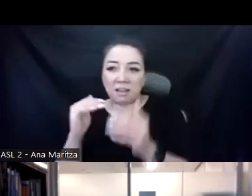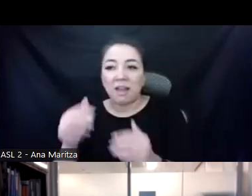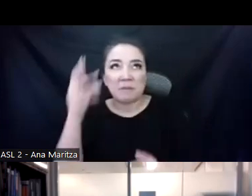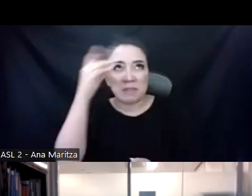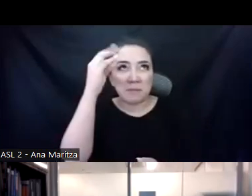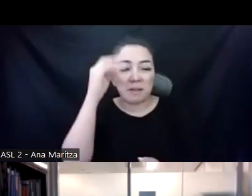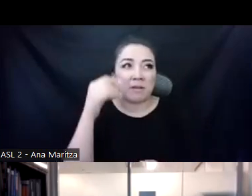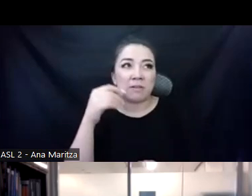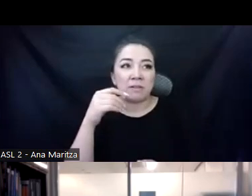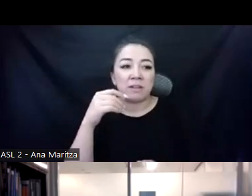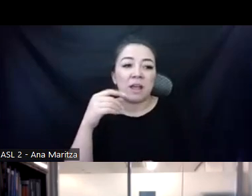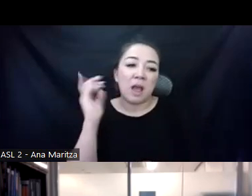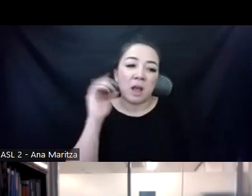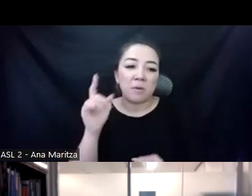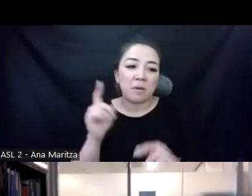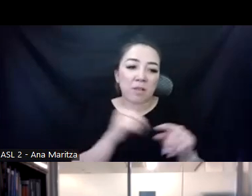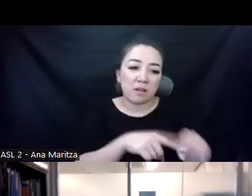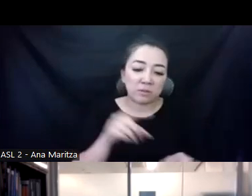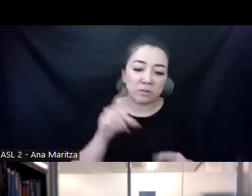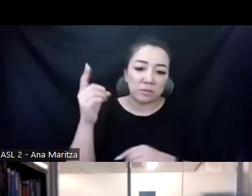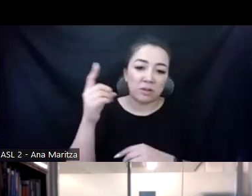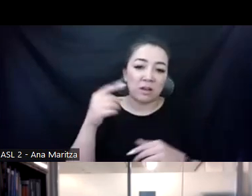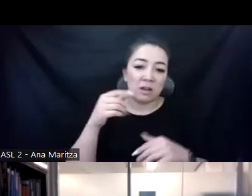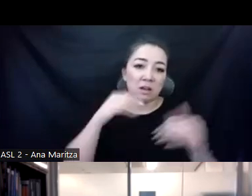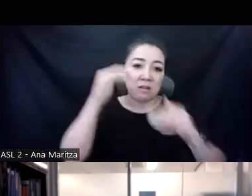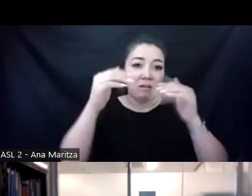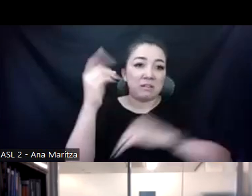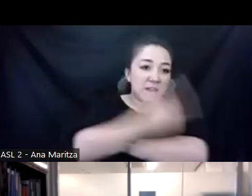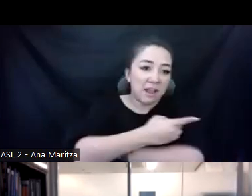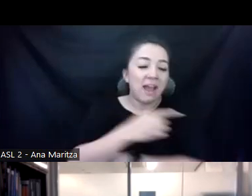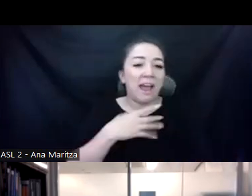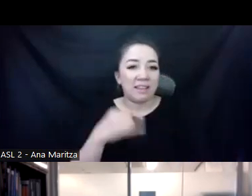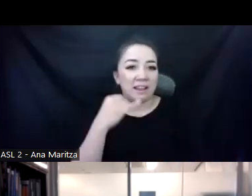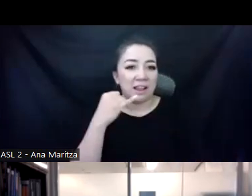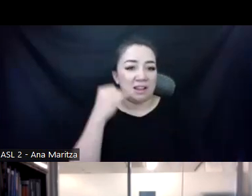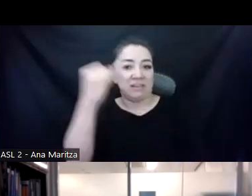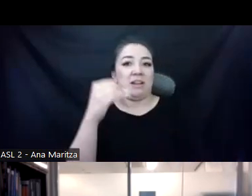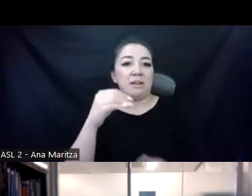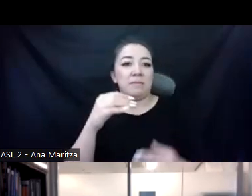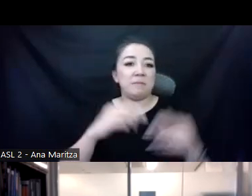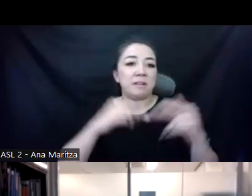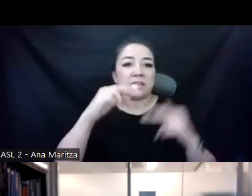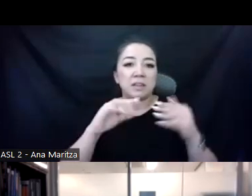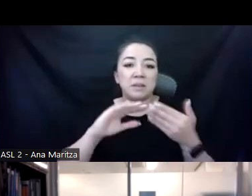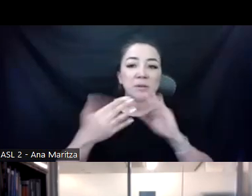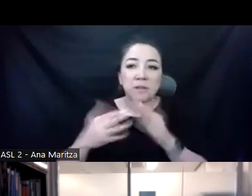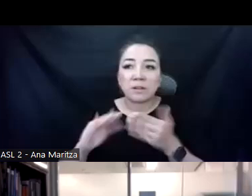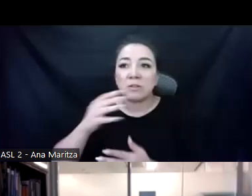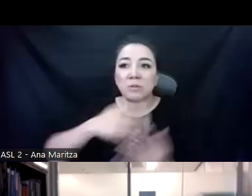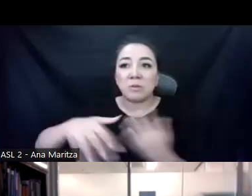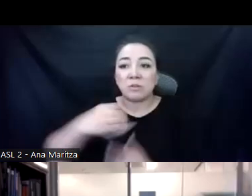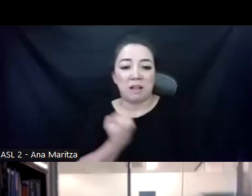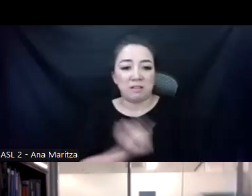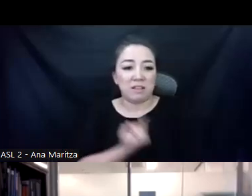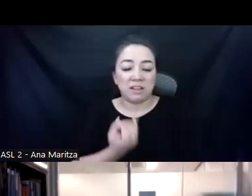would lean towards adult day because I really do like the idea of building community. Social isolation is